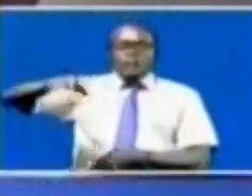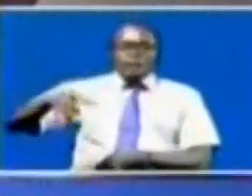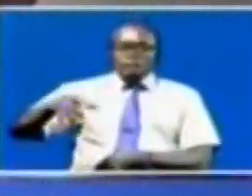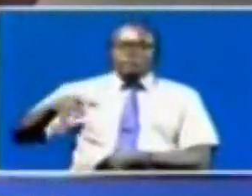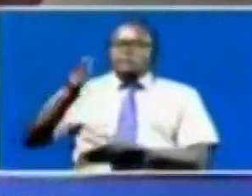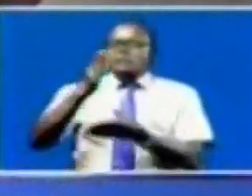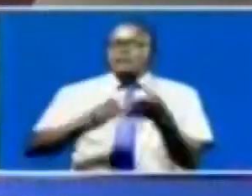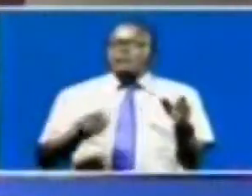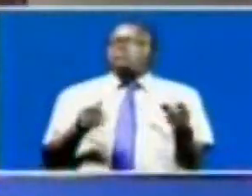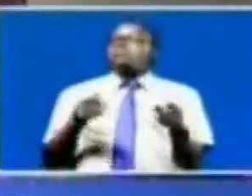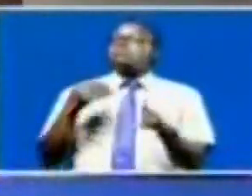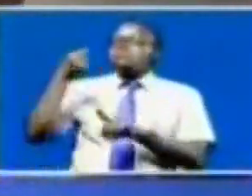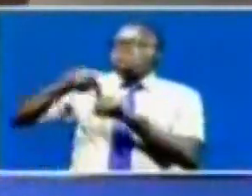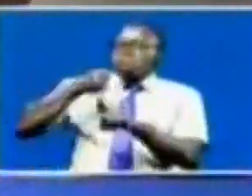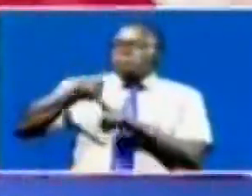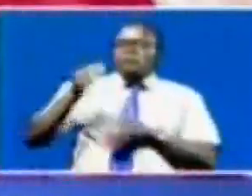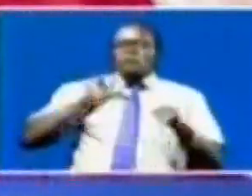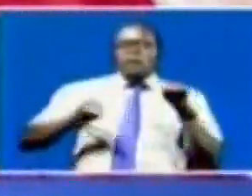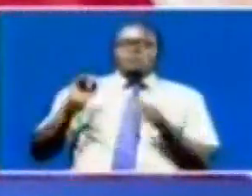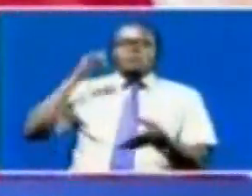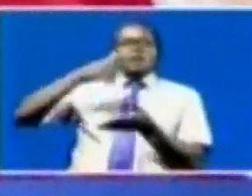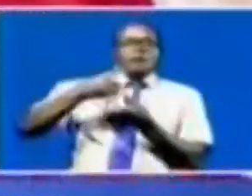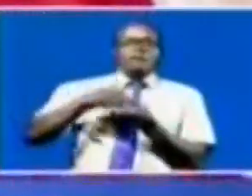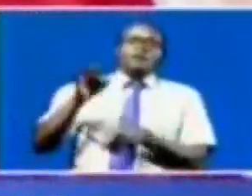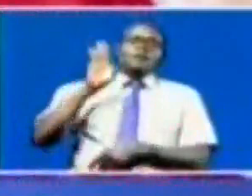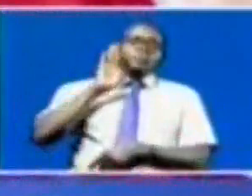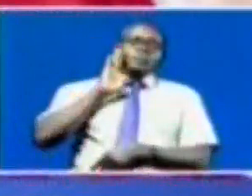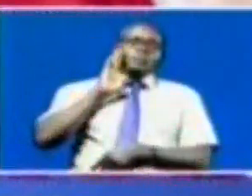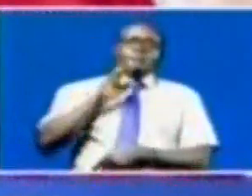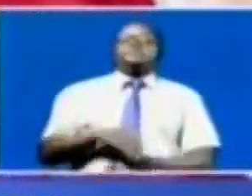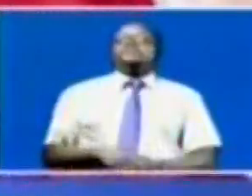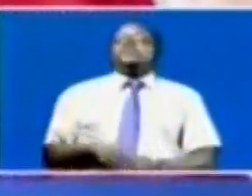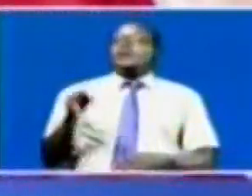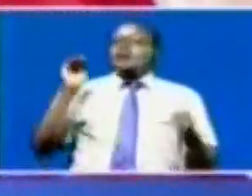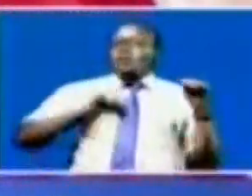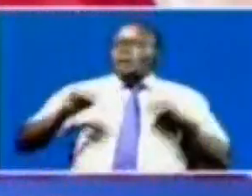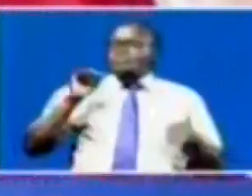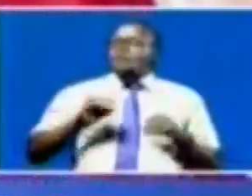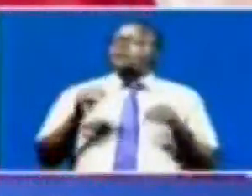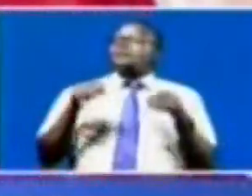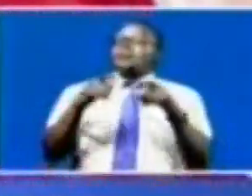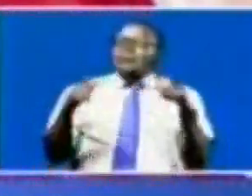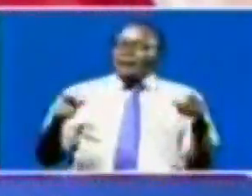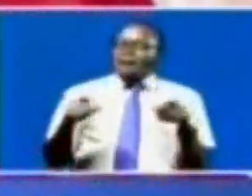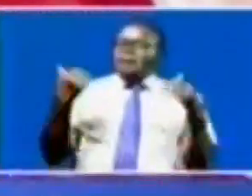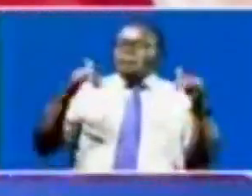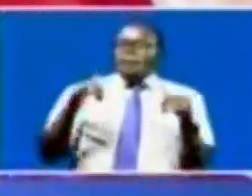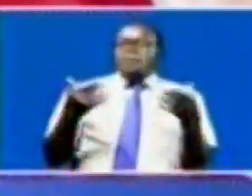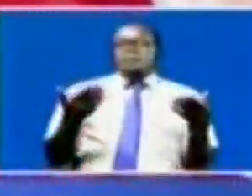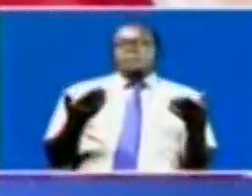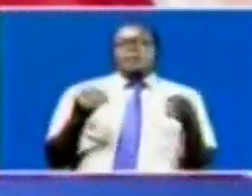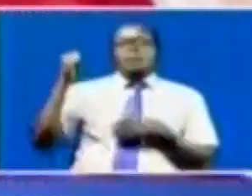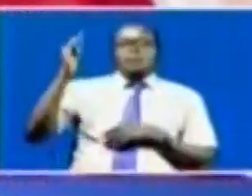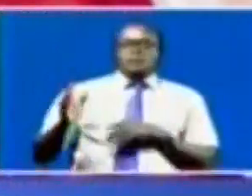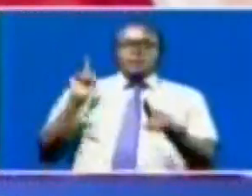some of the war on corruption was driven by propaganda. Corruption is a card that is played by politicians kuharibu jina ya